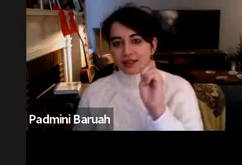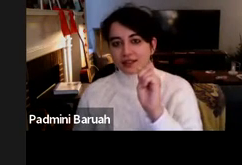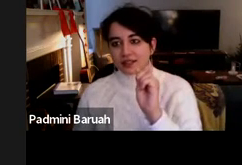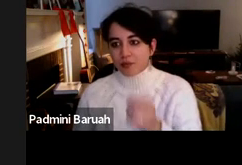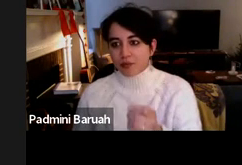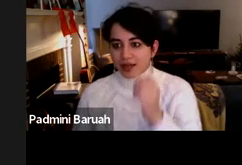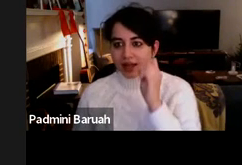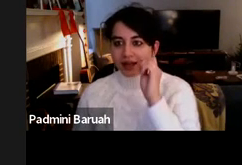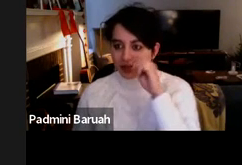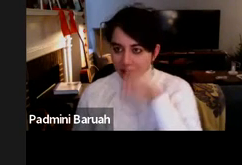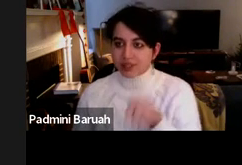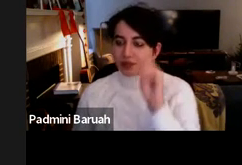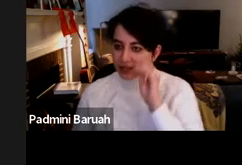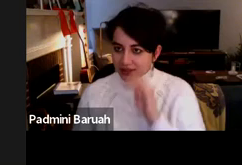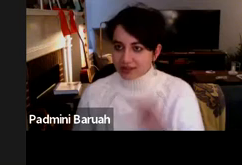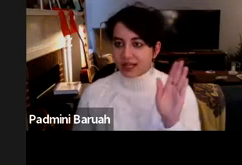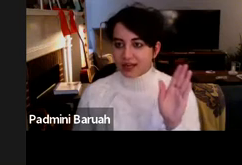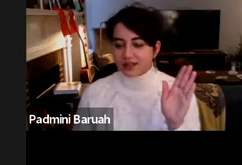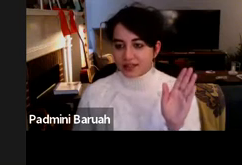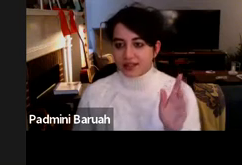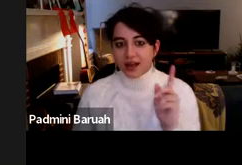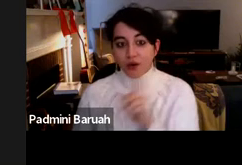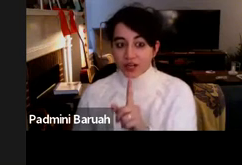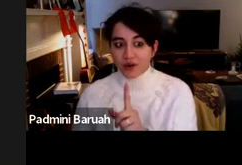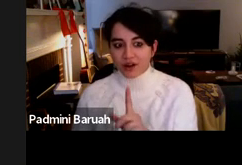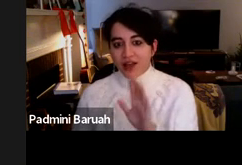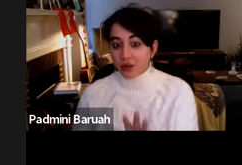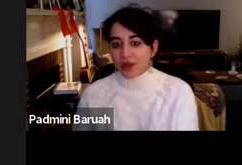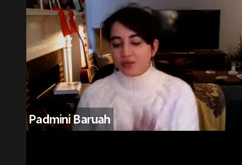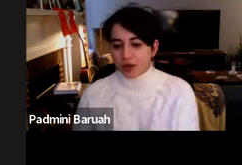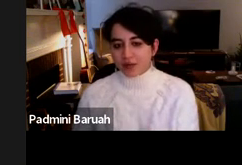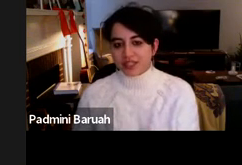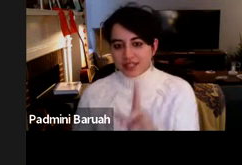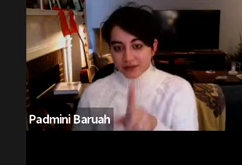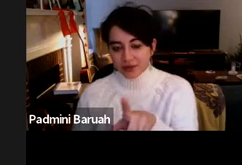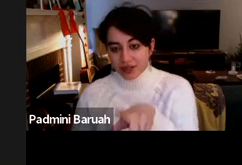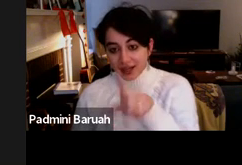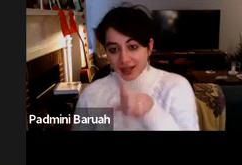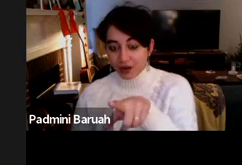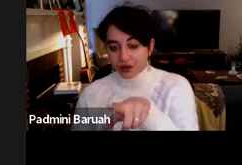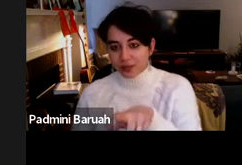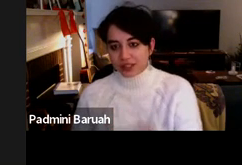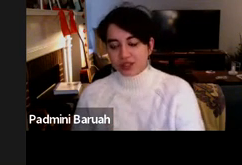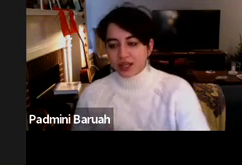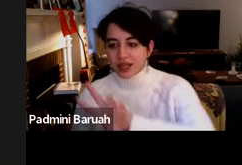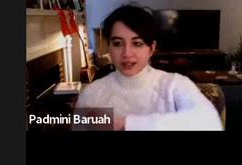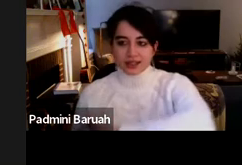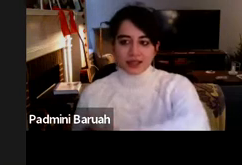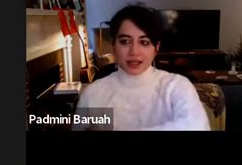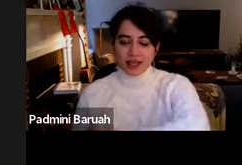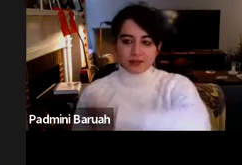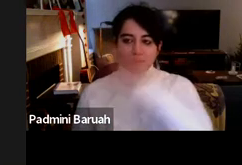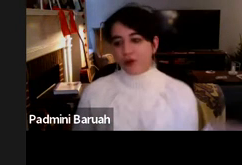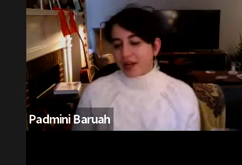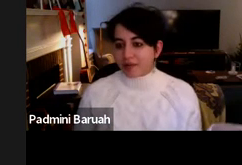and that person was declared a citizen. Only one. Otherwise, what happens is even when they allow the writ petition, they send